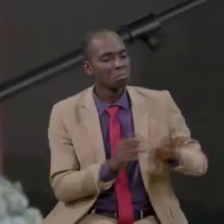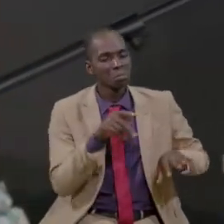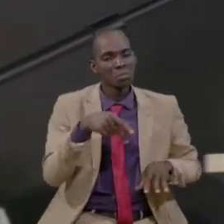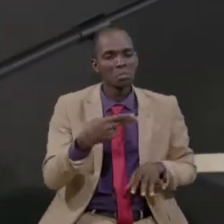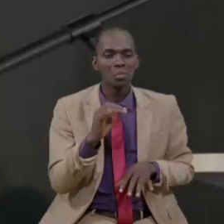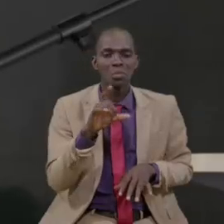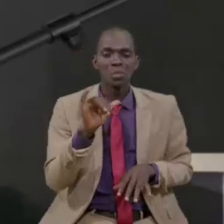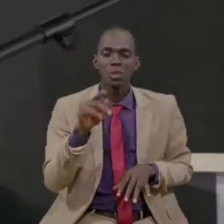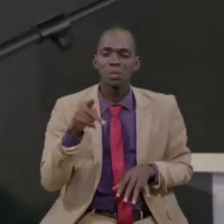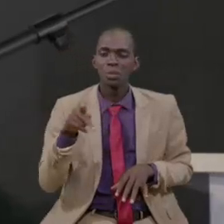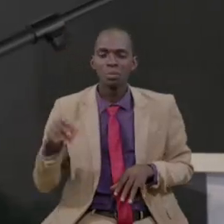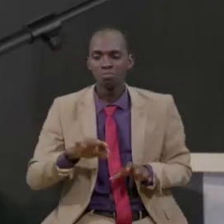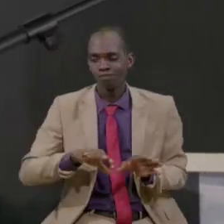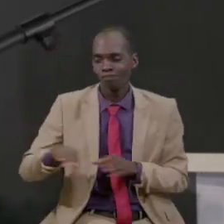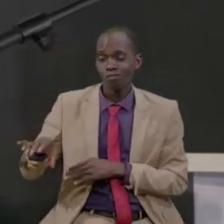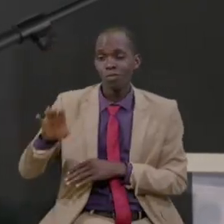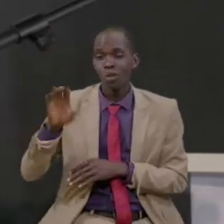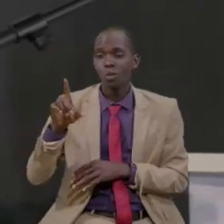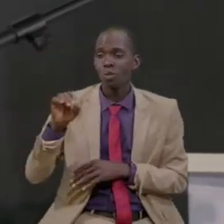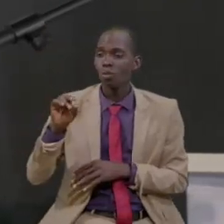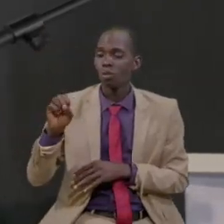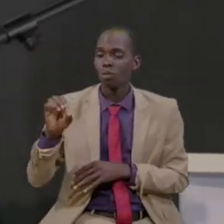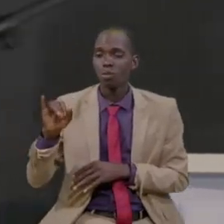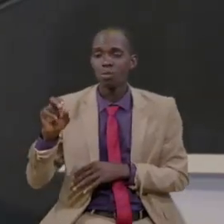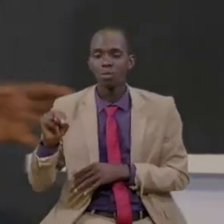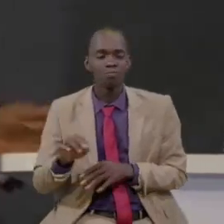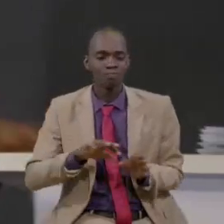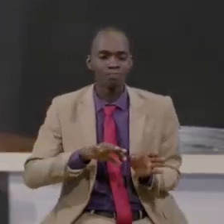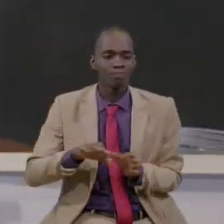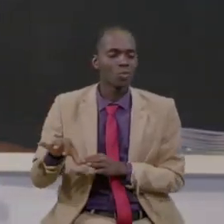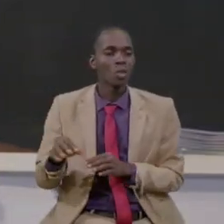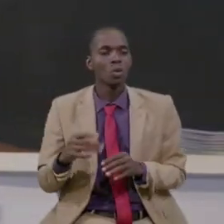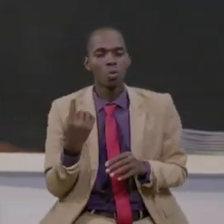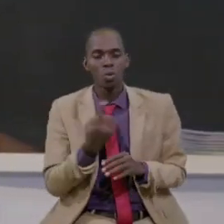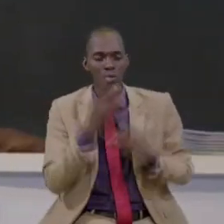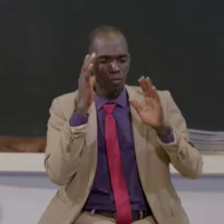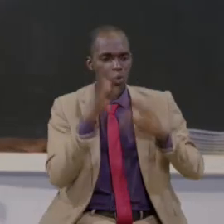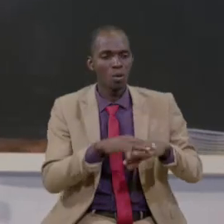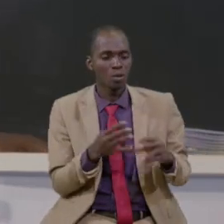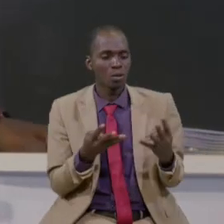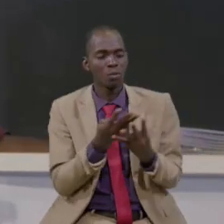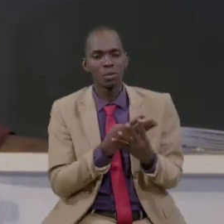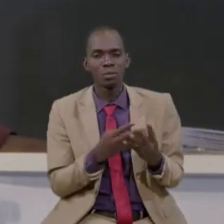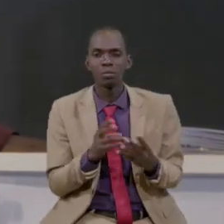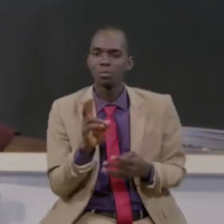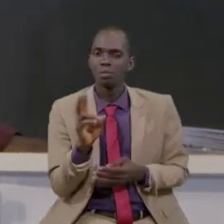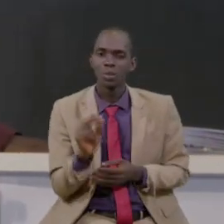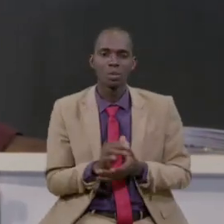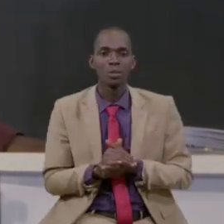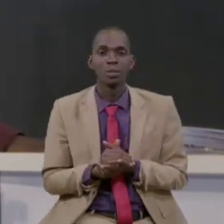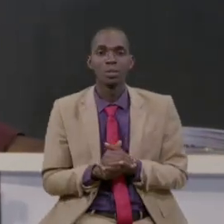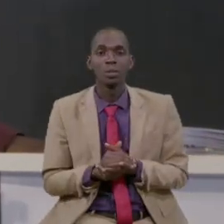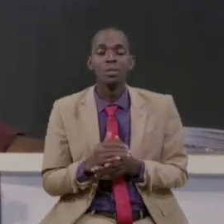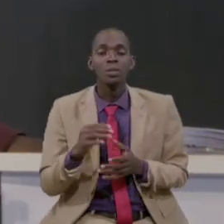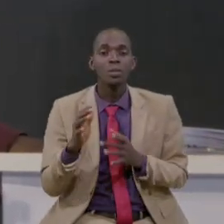Jesus said, he said, you know, that one is gone. Why is it gone? When Jesus said, teaching them